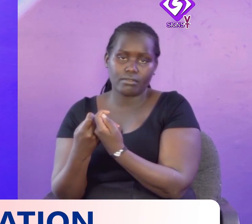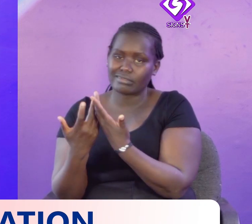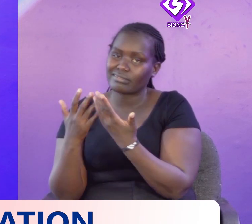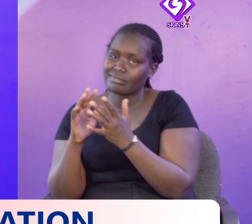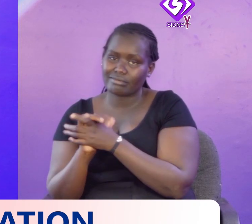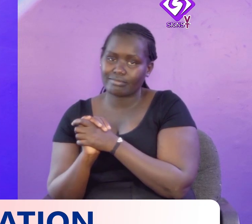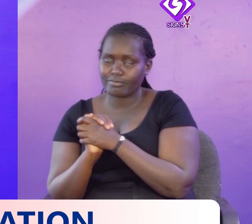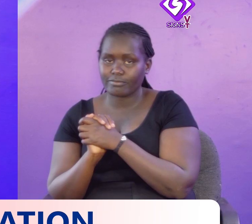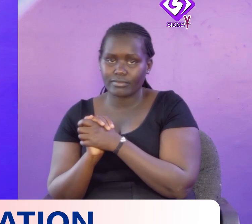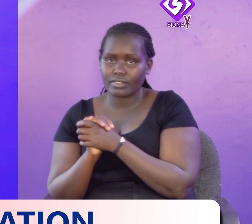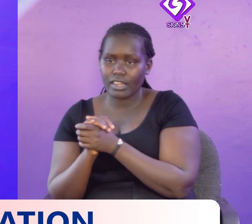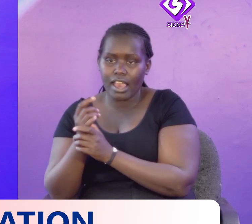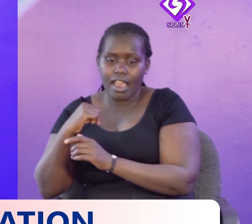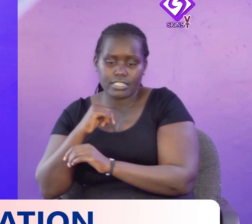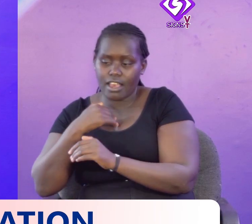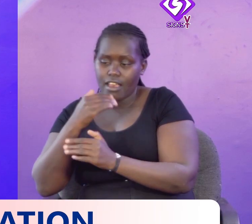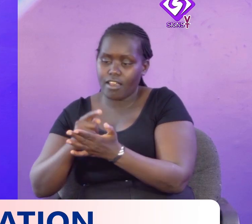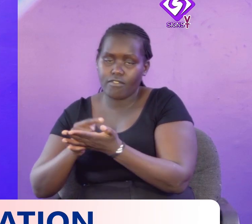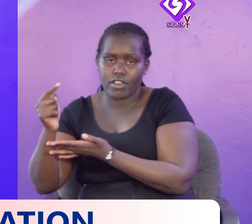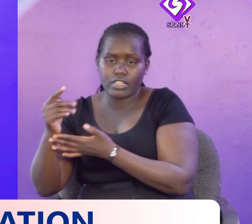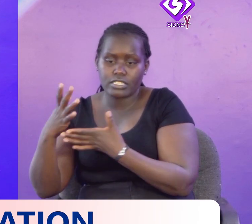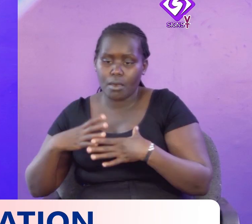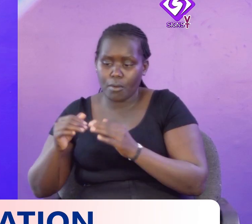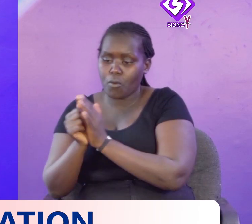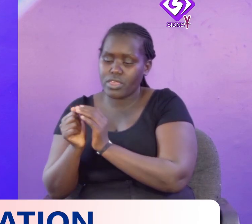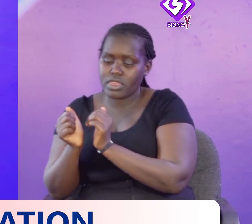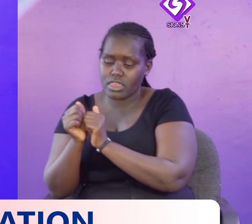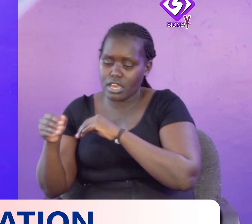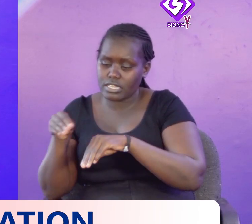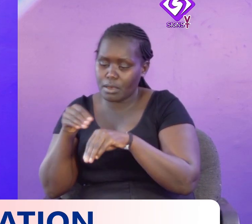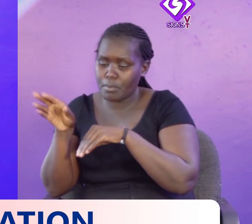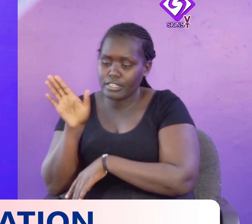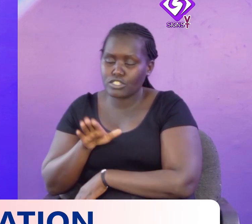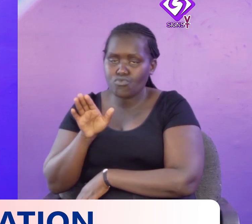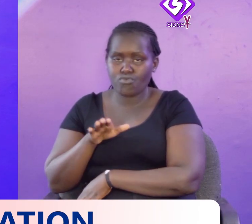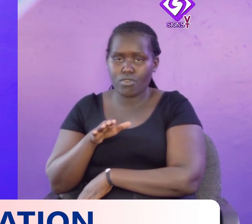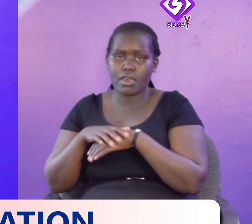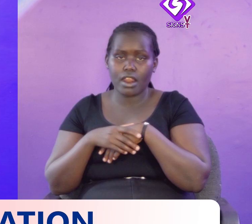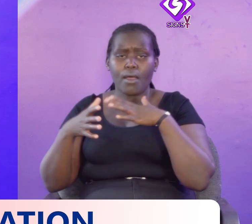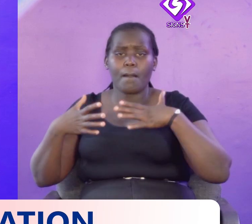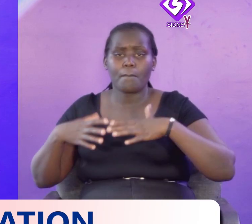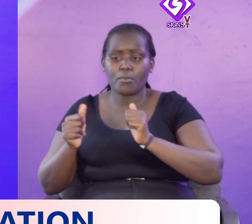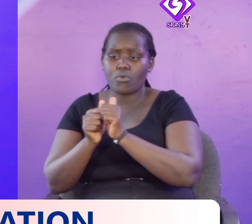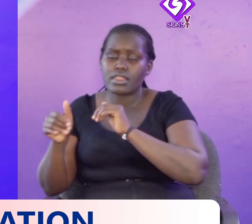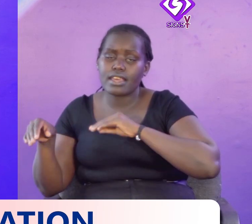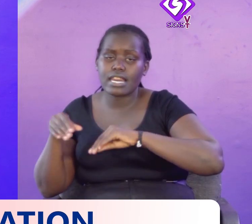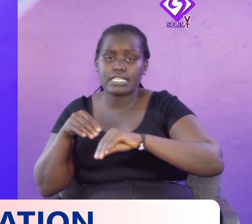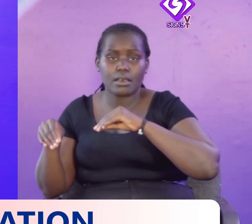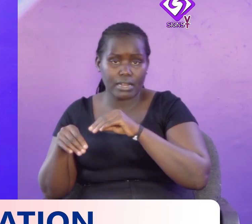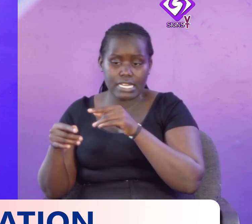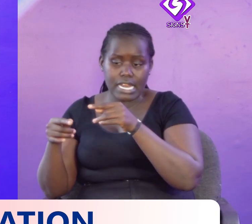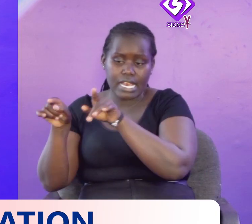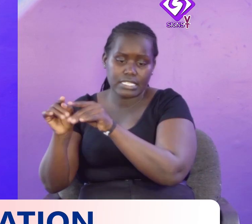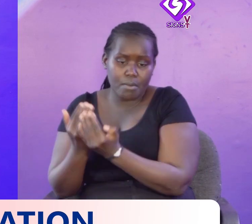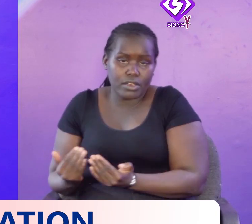Marginalization, we have a right. People with disabilities, women, people with disabilities, even